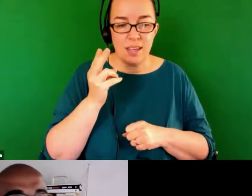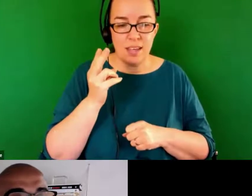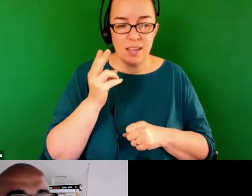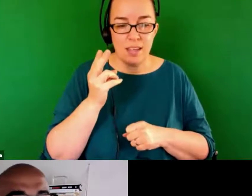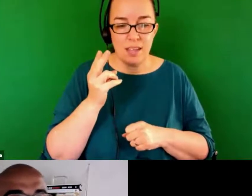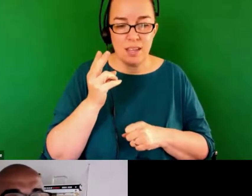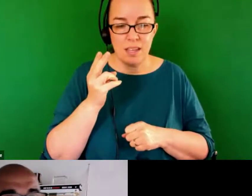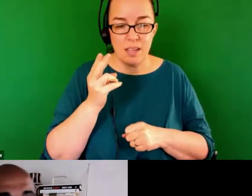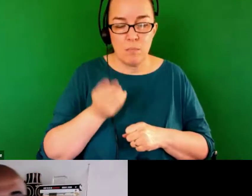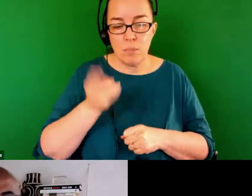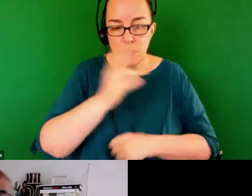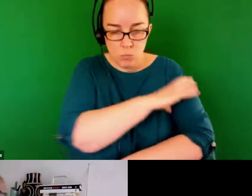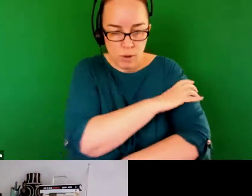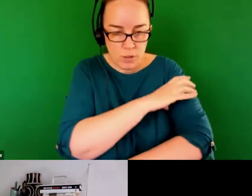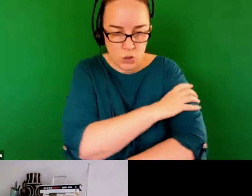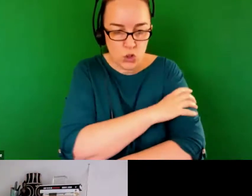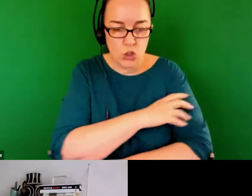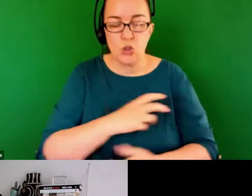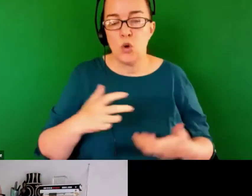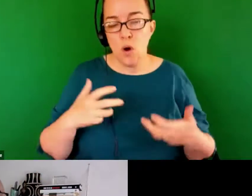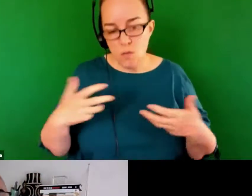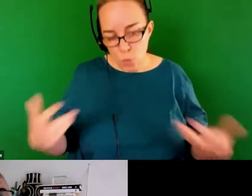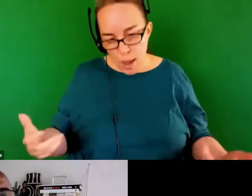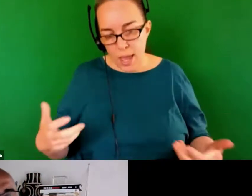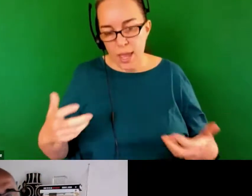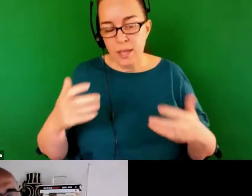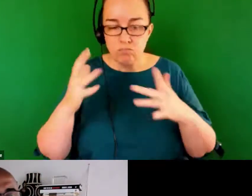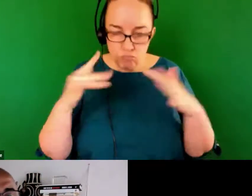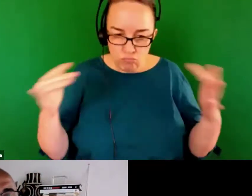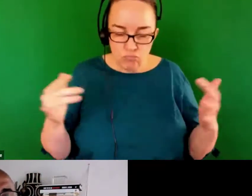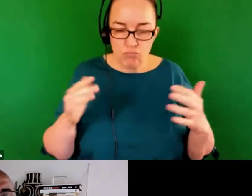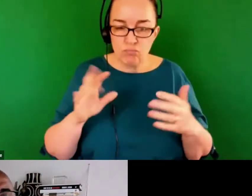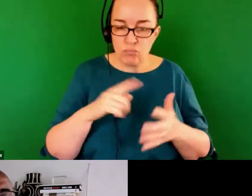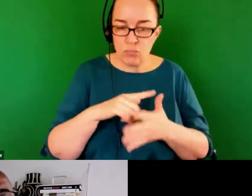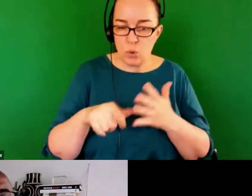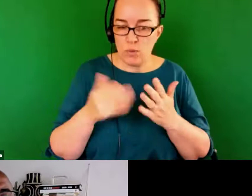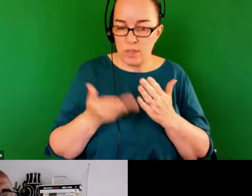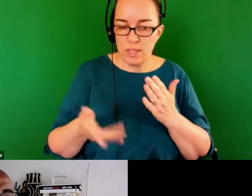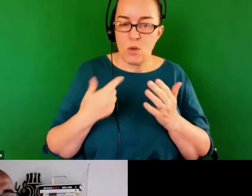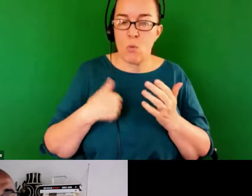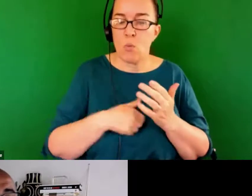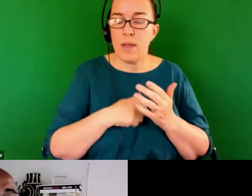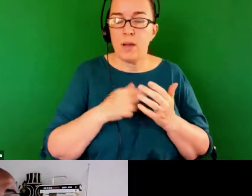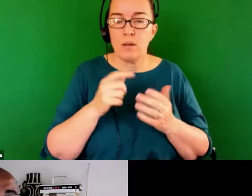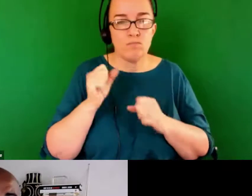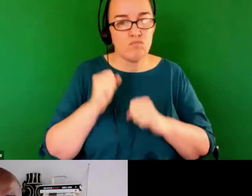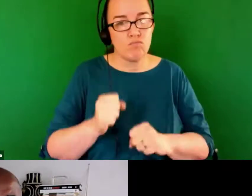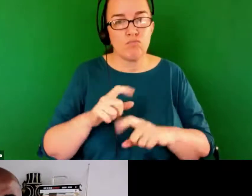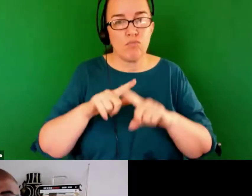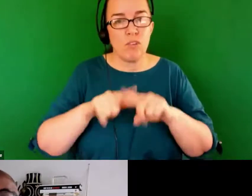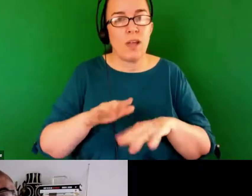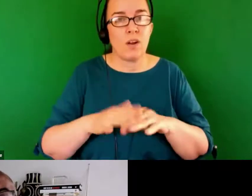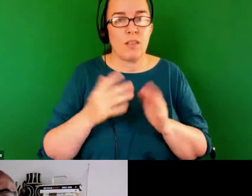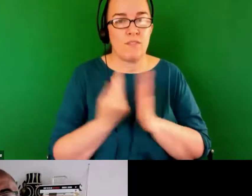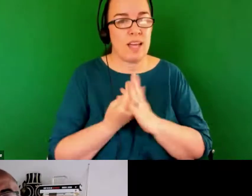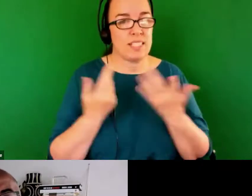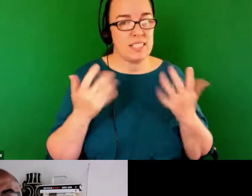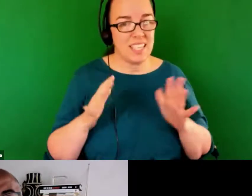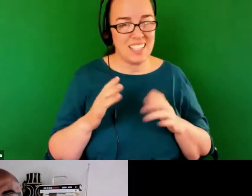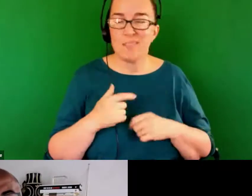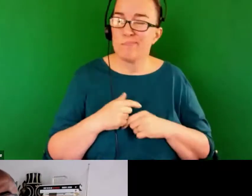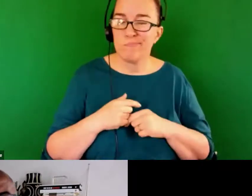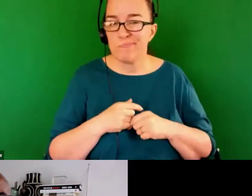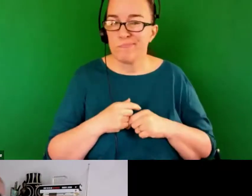blood pressure, overweight, obesity, and all of those things. I feel like we are being solely reliant on the vaccine. And